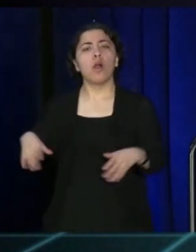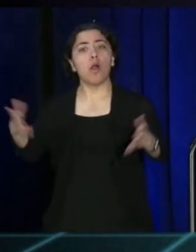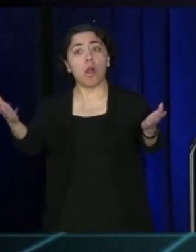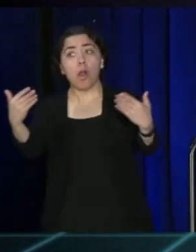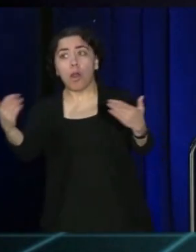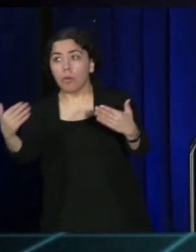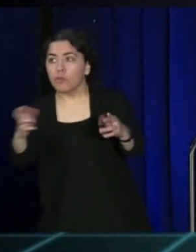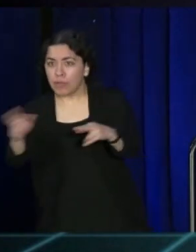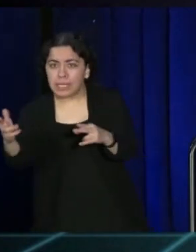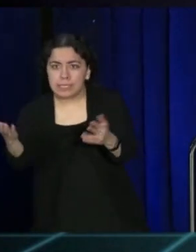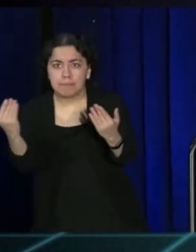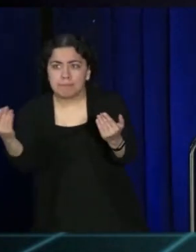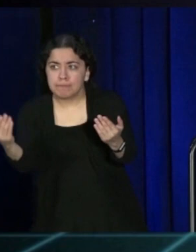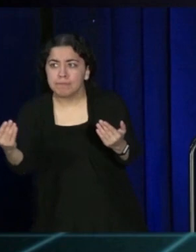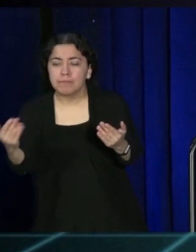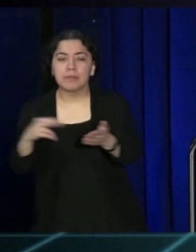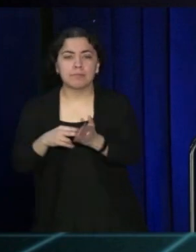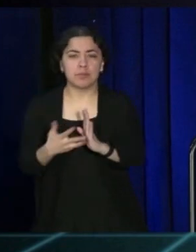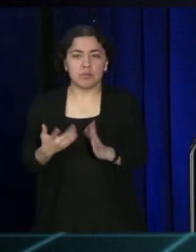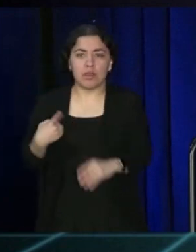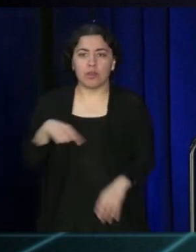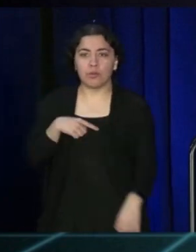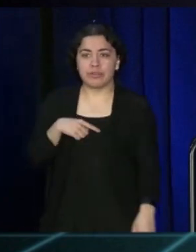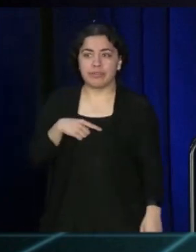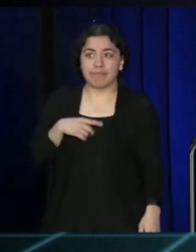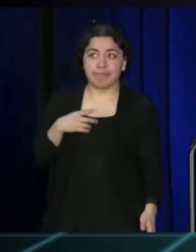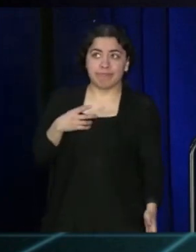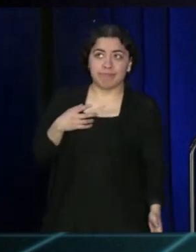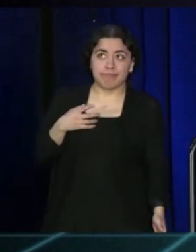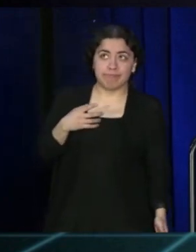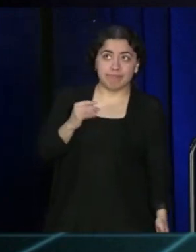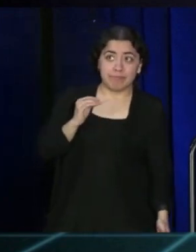us lying, probably.